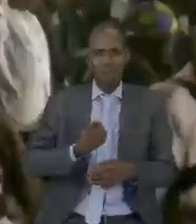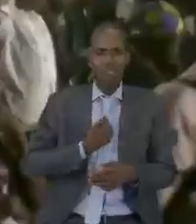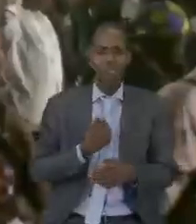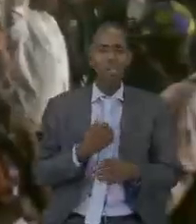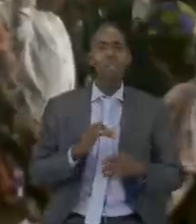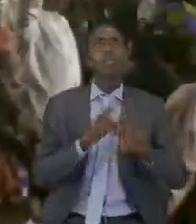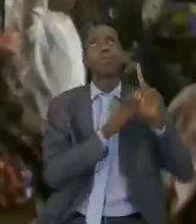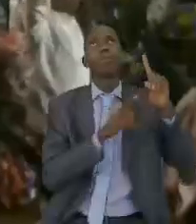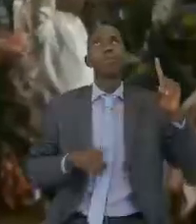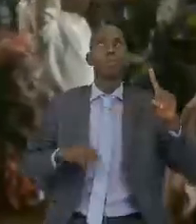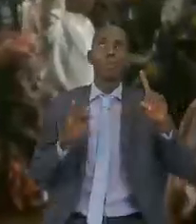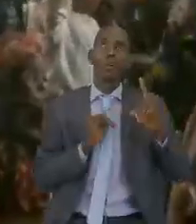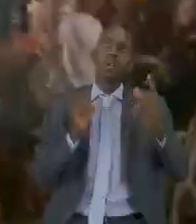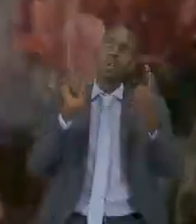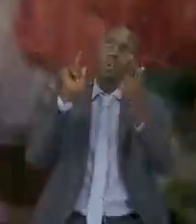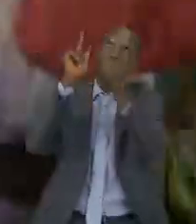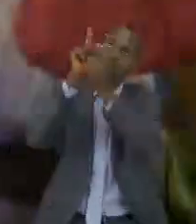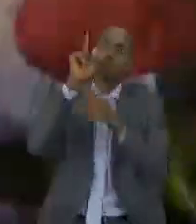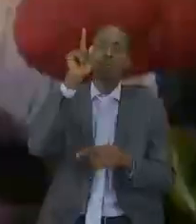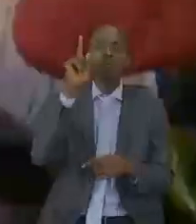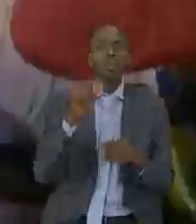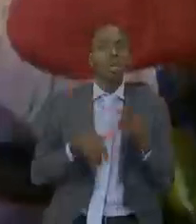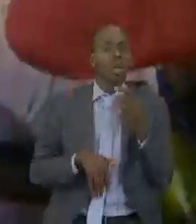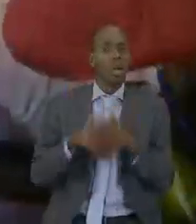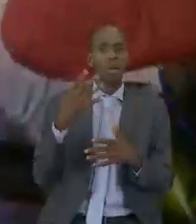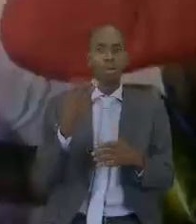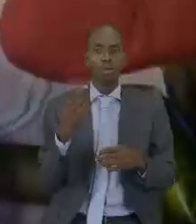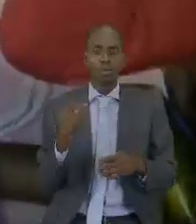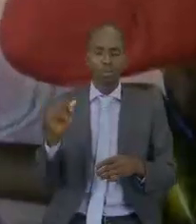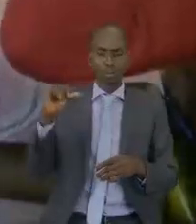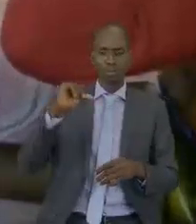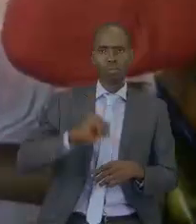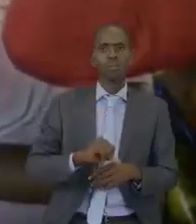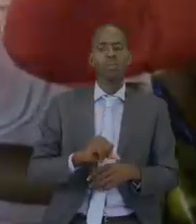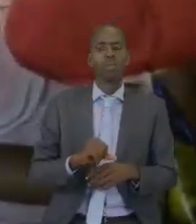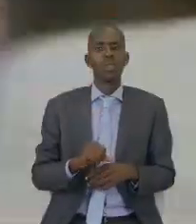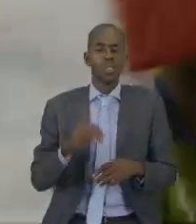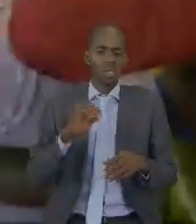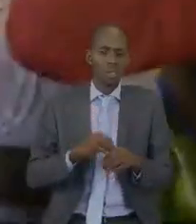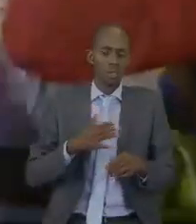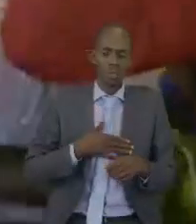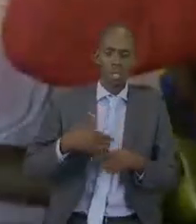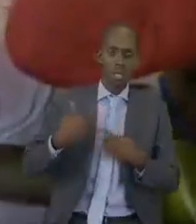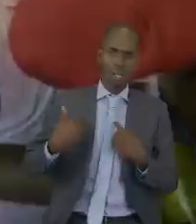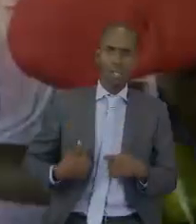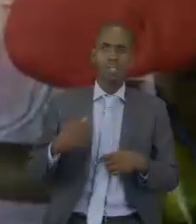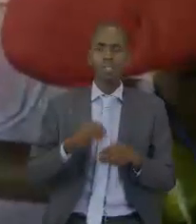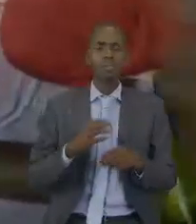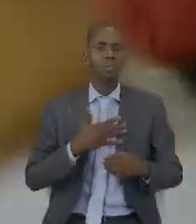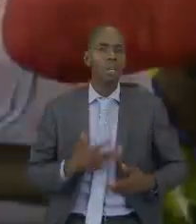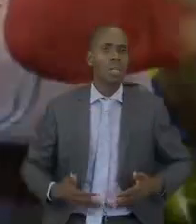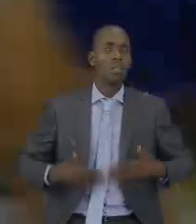I come. Out of the condemnation and the guilt in my heart, in my